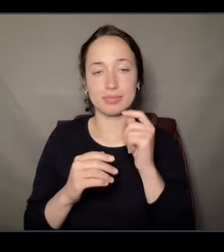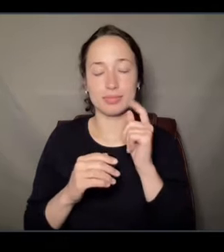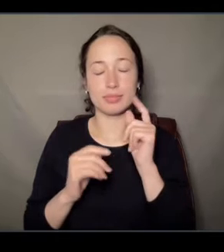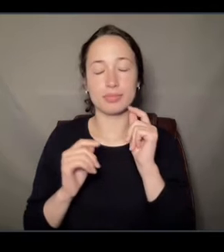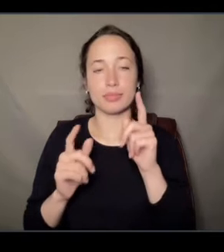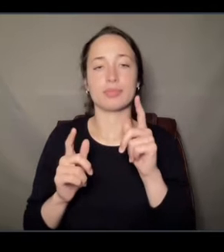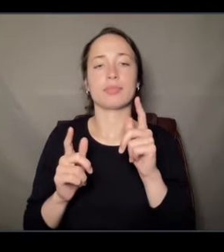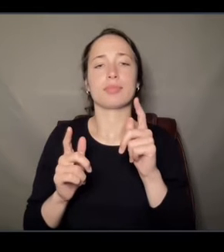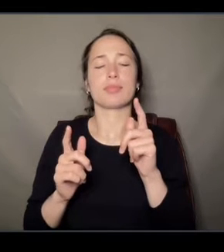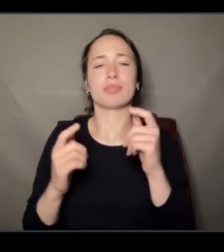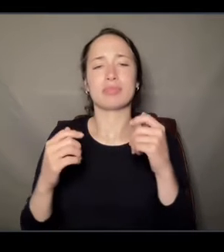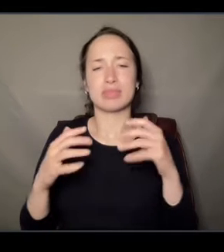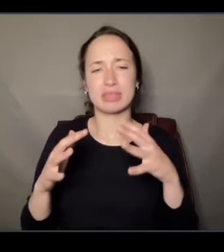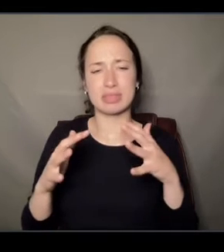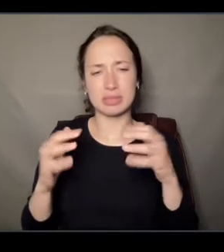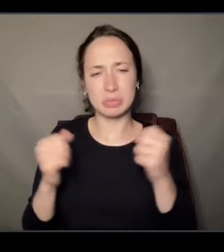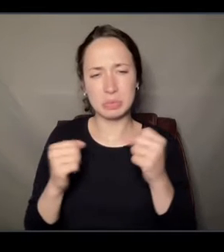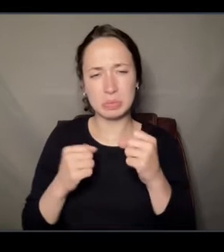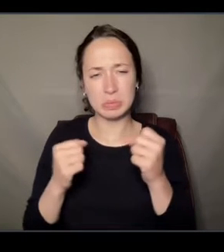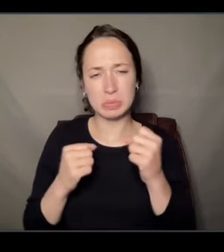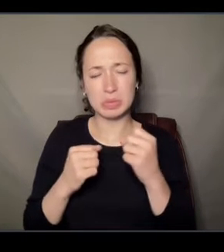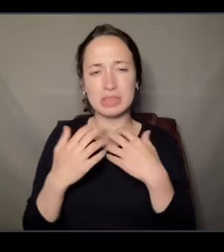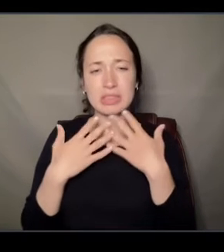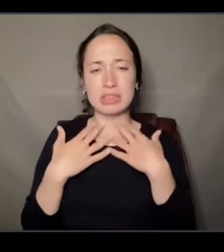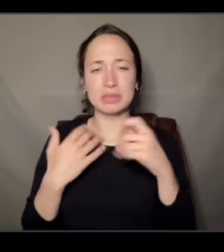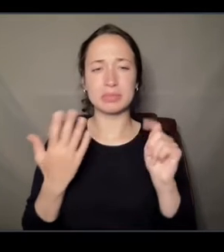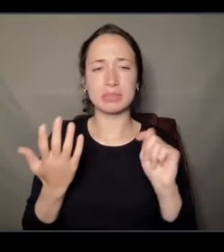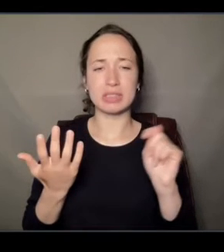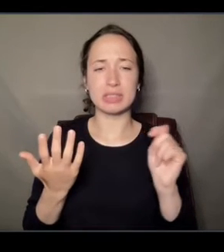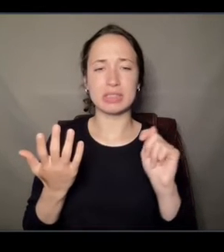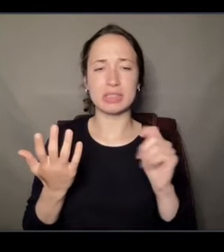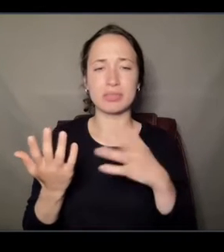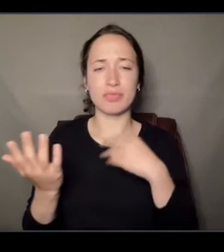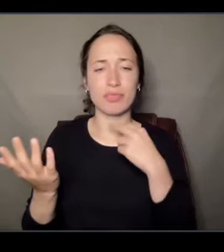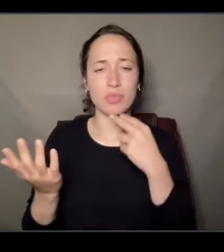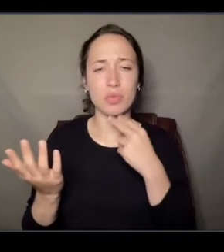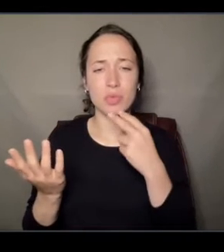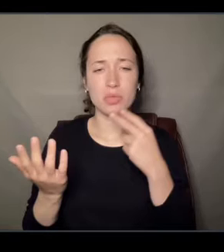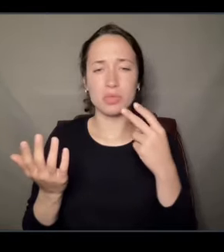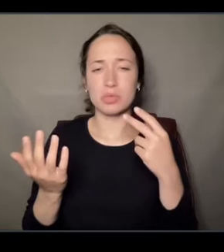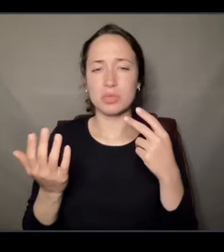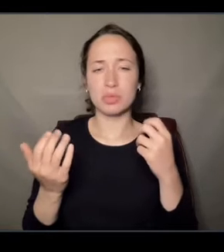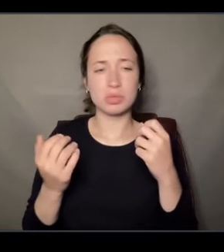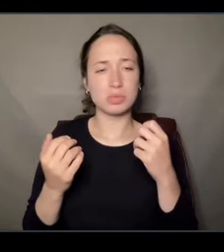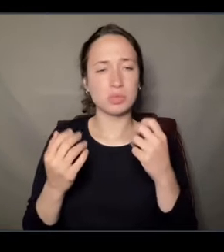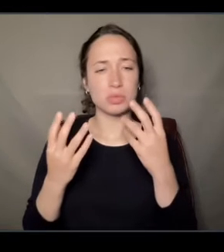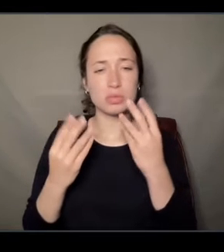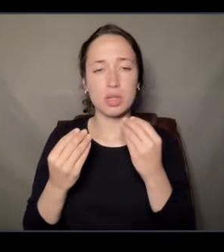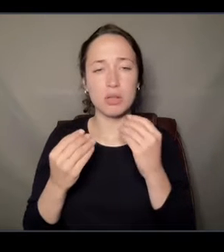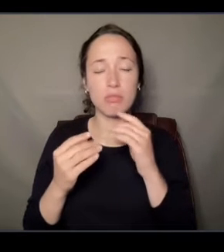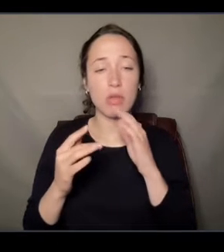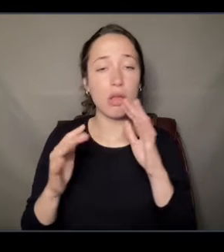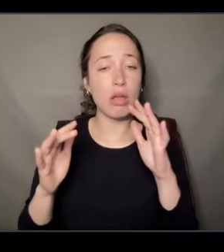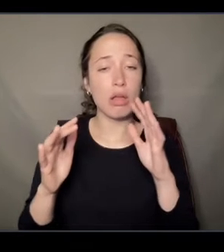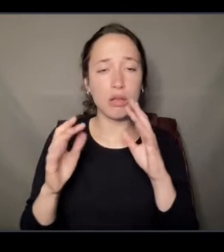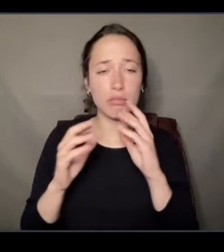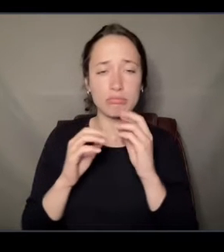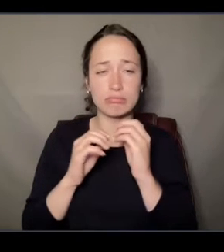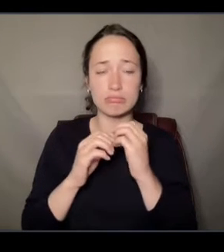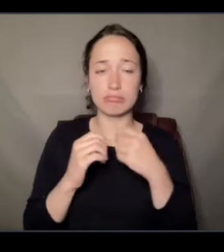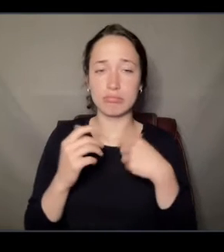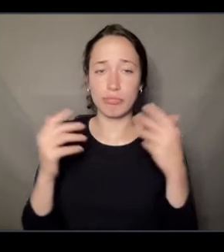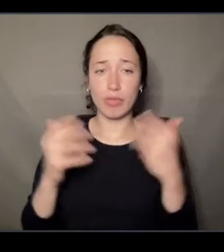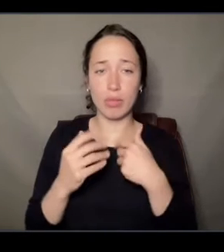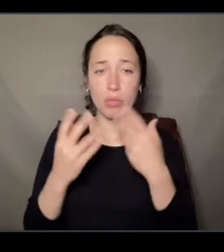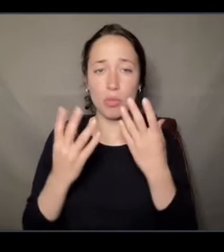moment later, I woke up shivering cold and desperate to pee. My voice was so soft it didn't reach the nurses